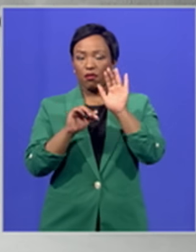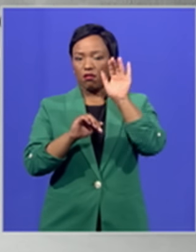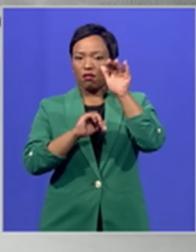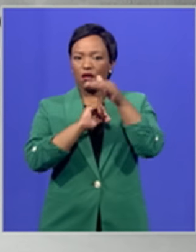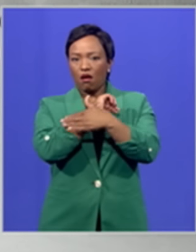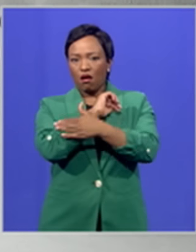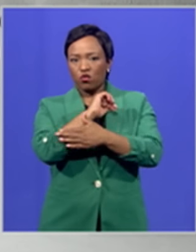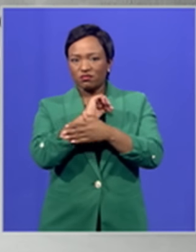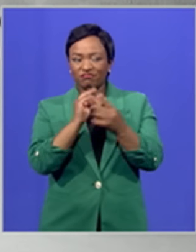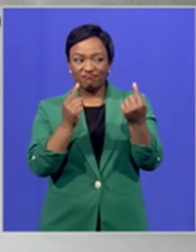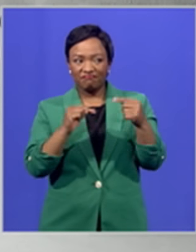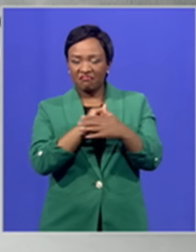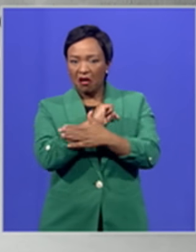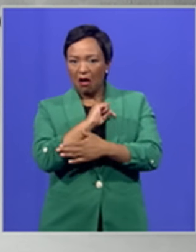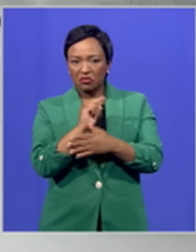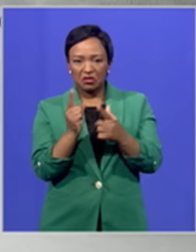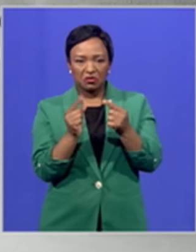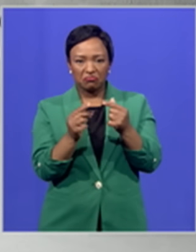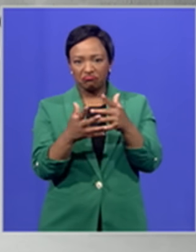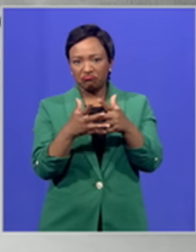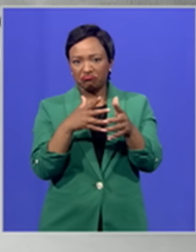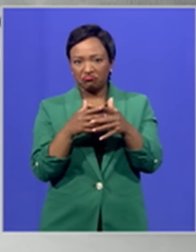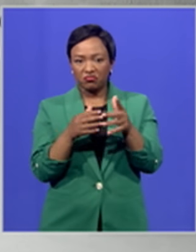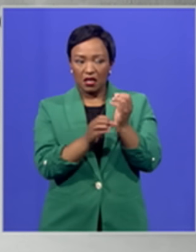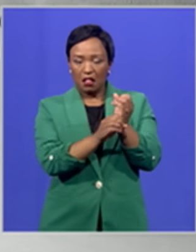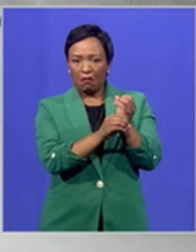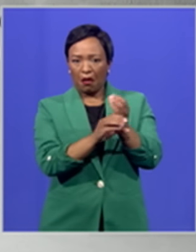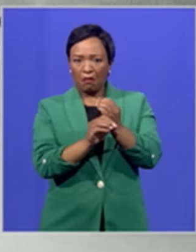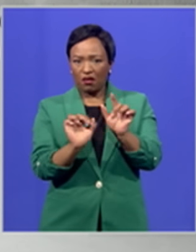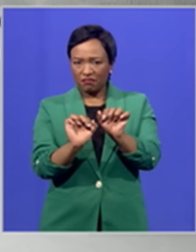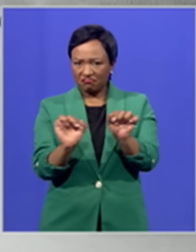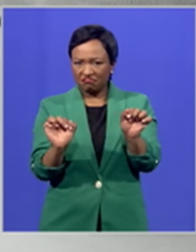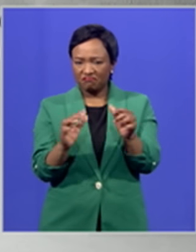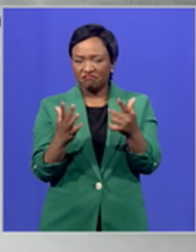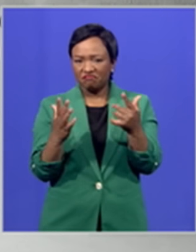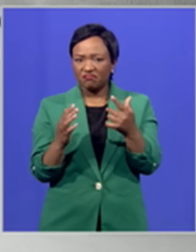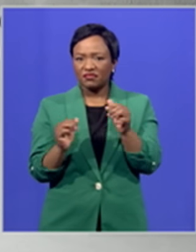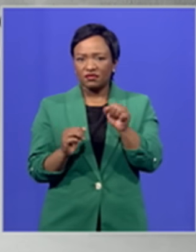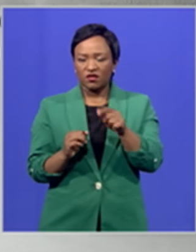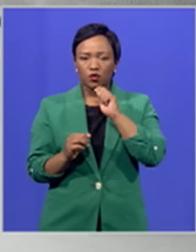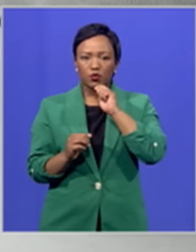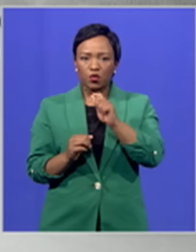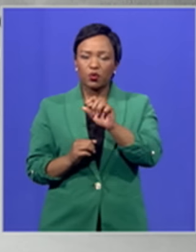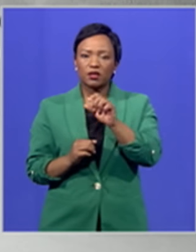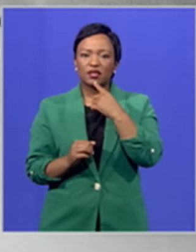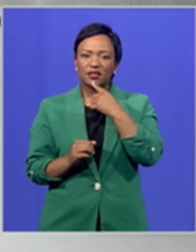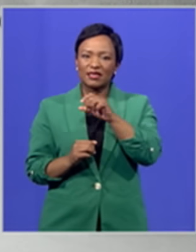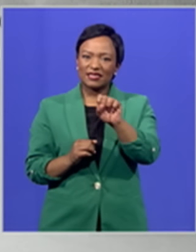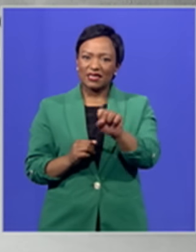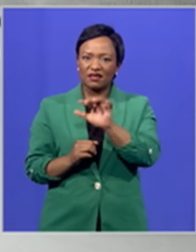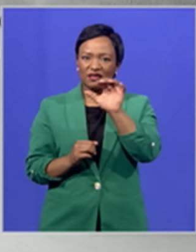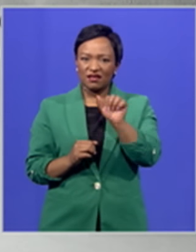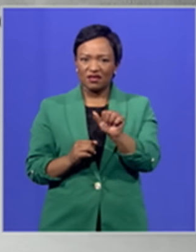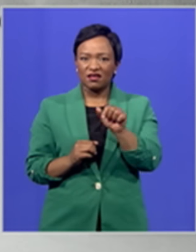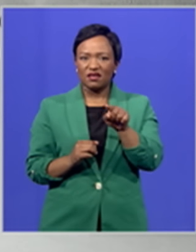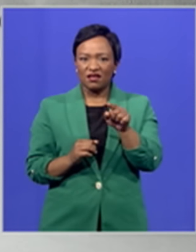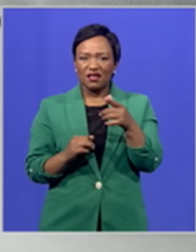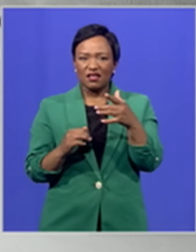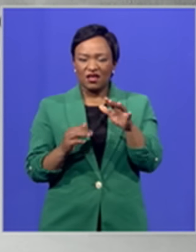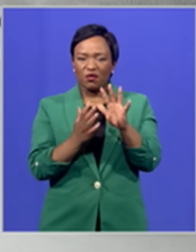ba itaola ka mononageng dithutupi tše ke tša bona ka nnete ba boletše gore ge le Afrika Borwa ba tloe